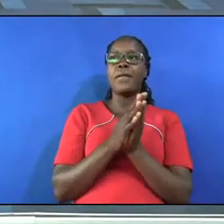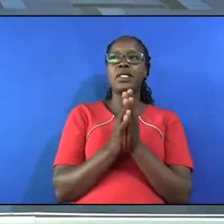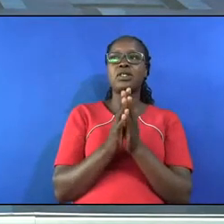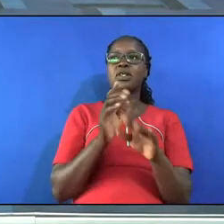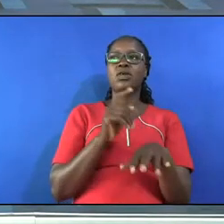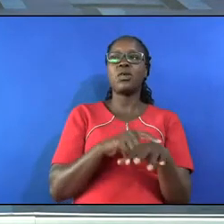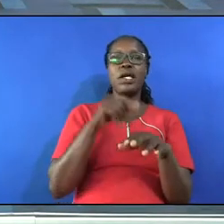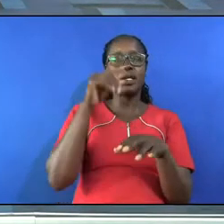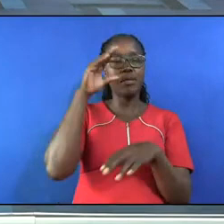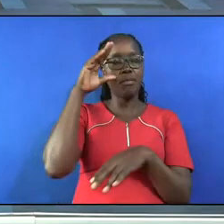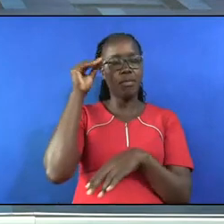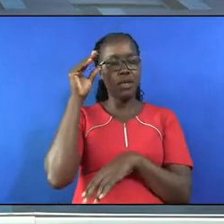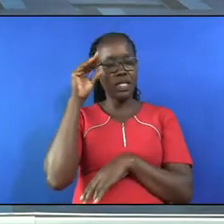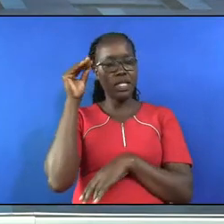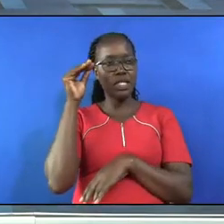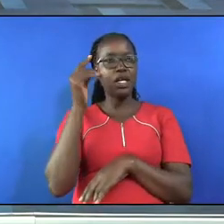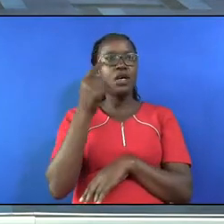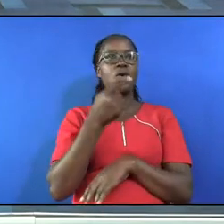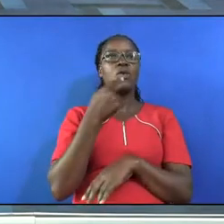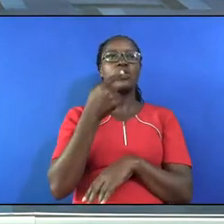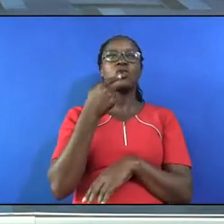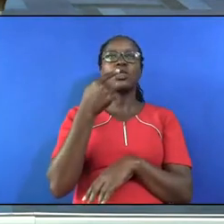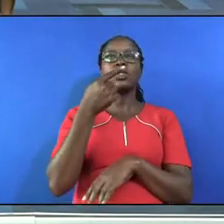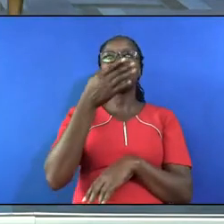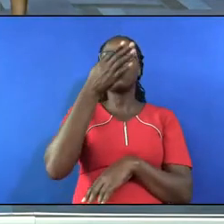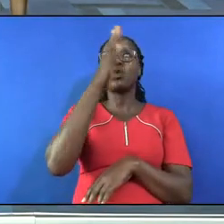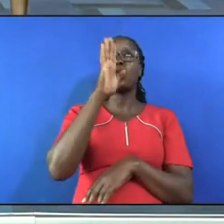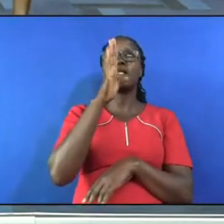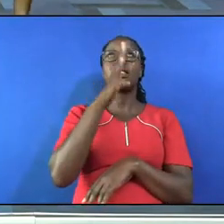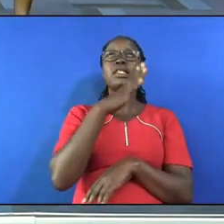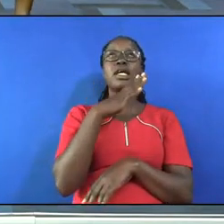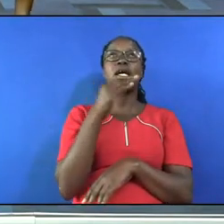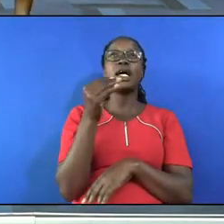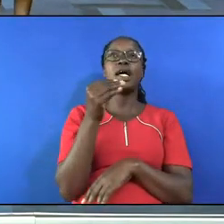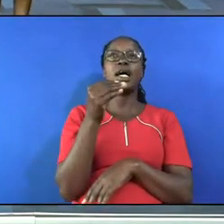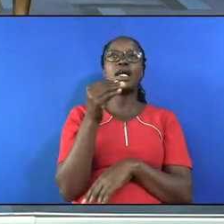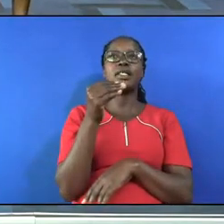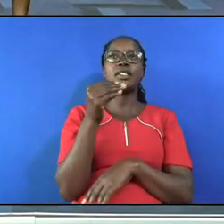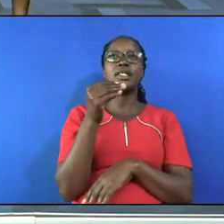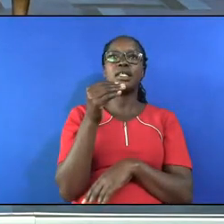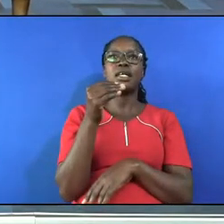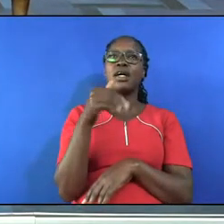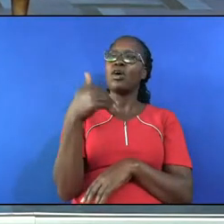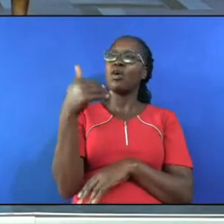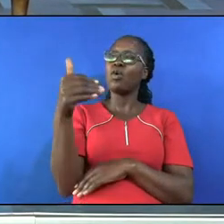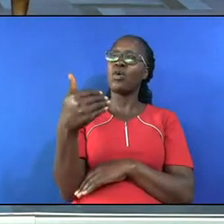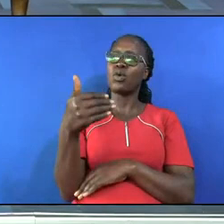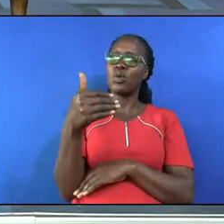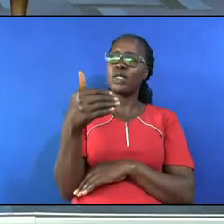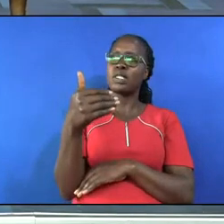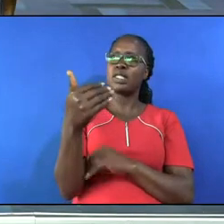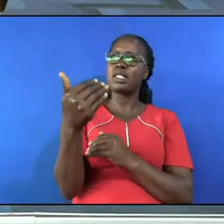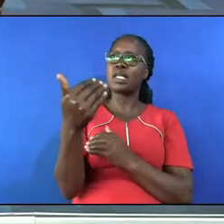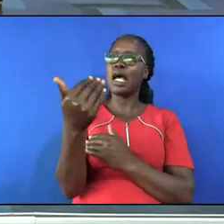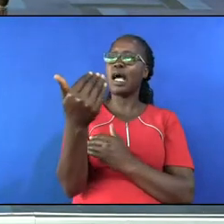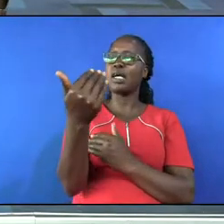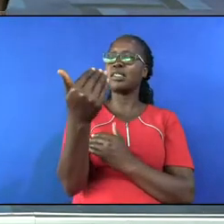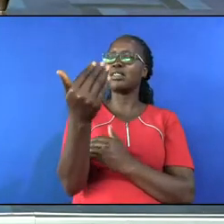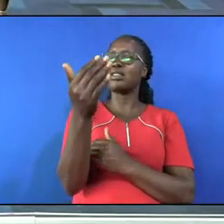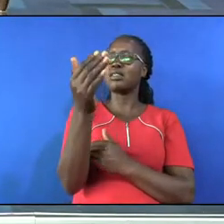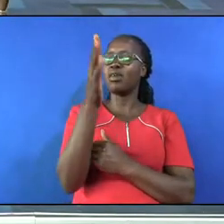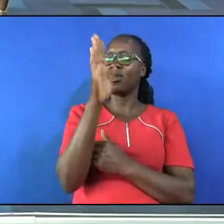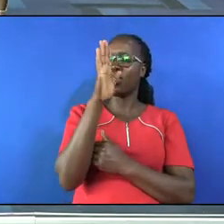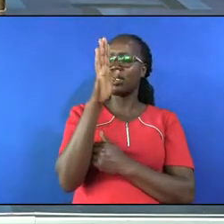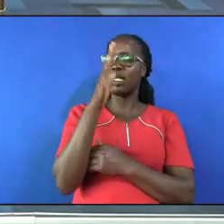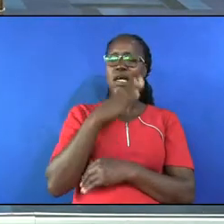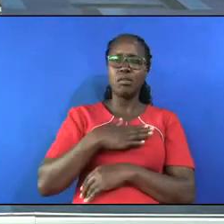when Moses was talking to God, and Moses asked God, Lord, please show me your face. And